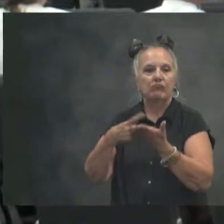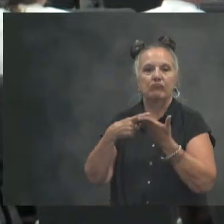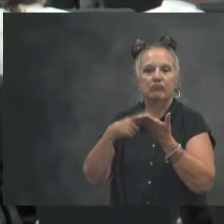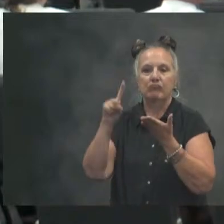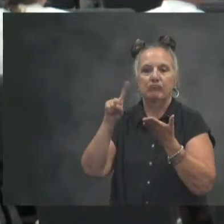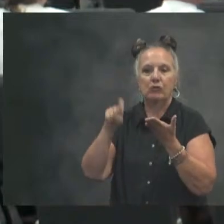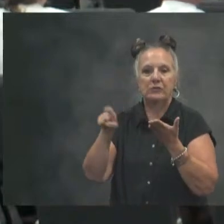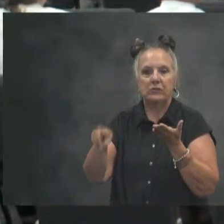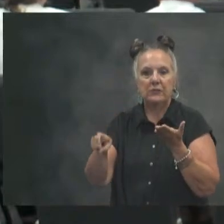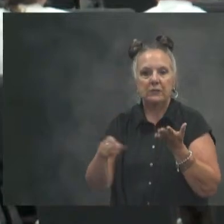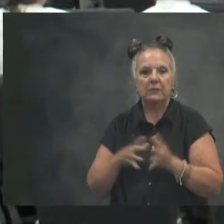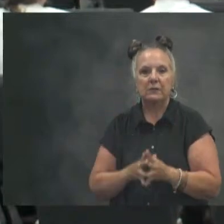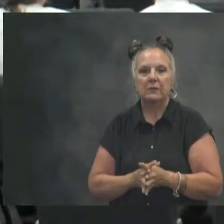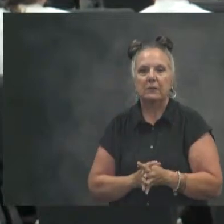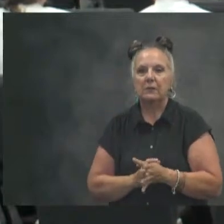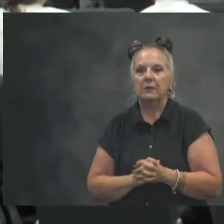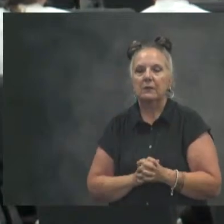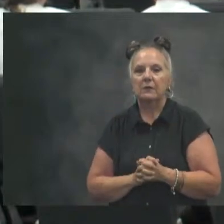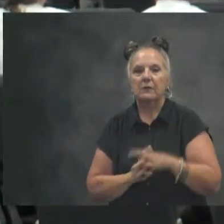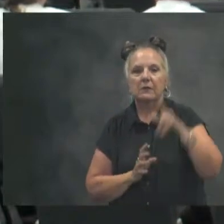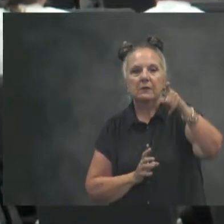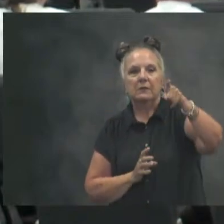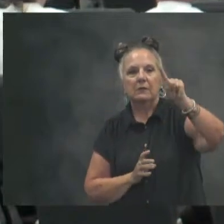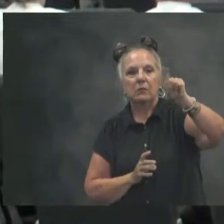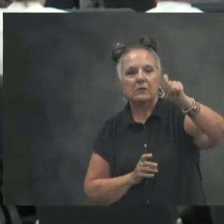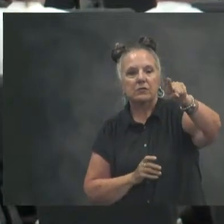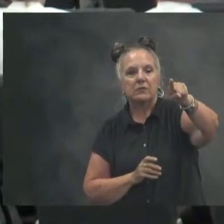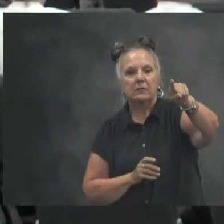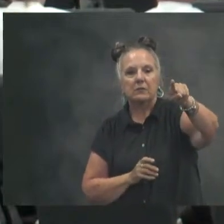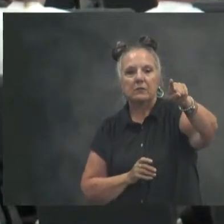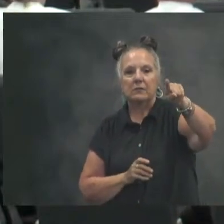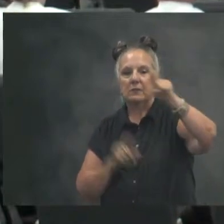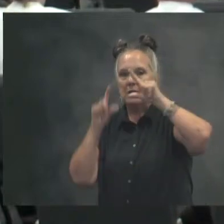any questions? I have a question.